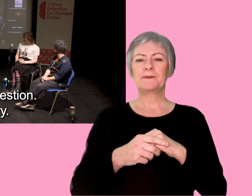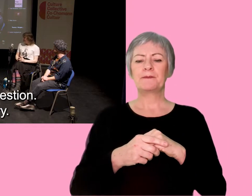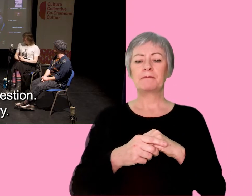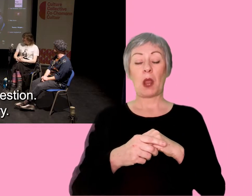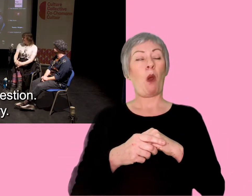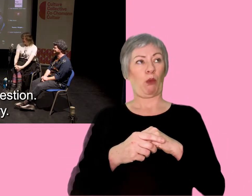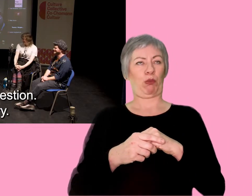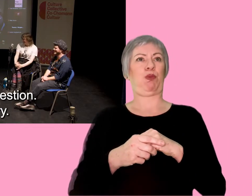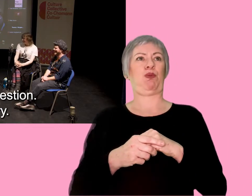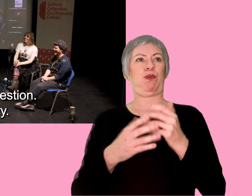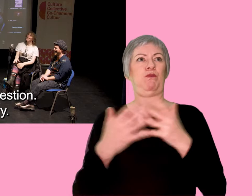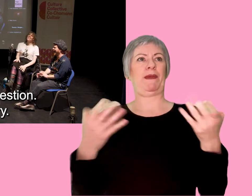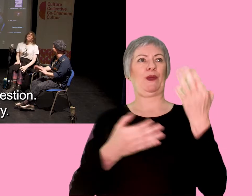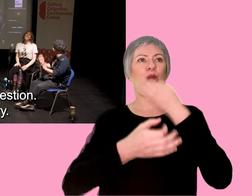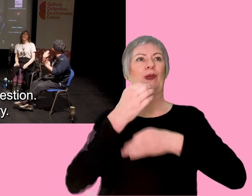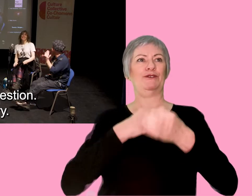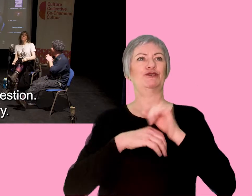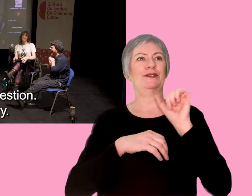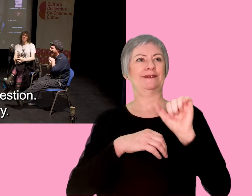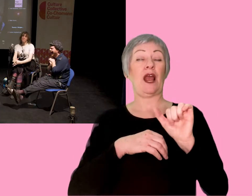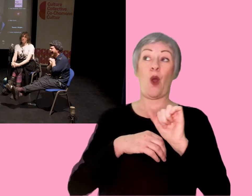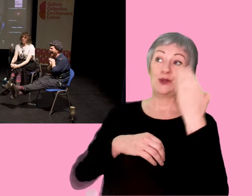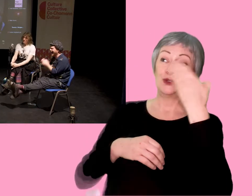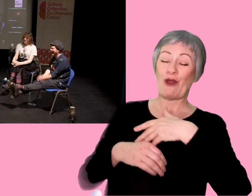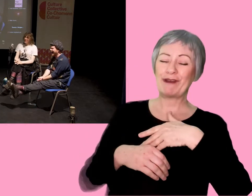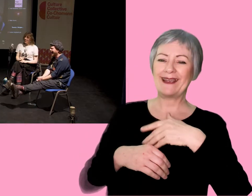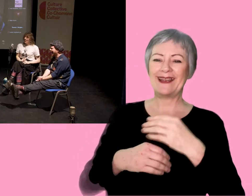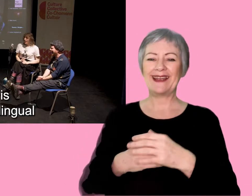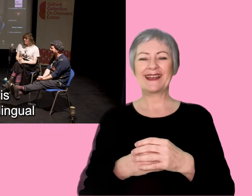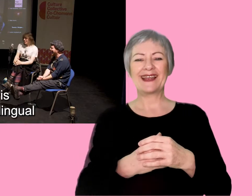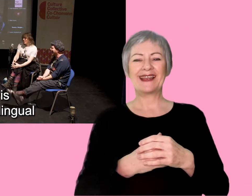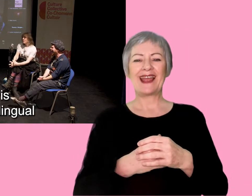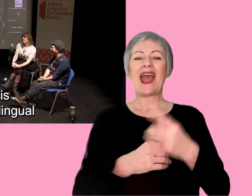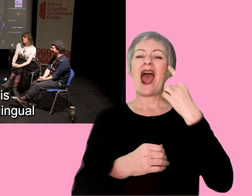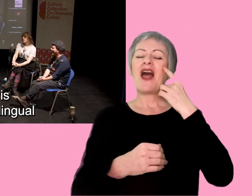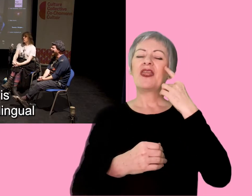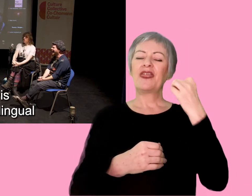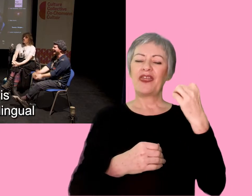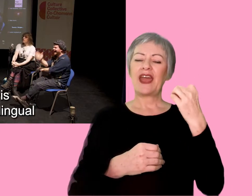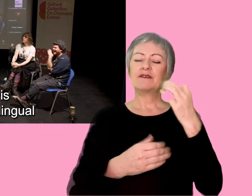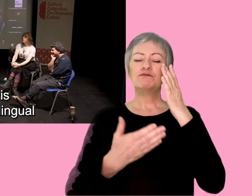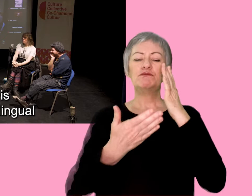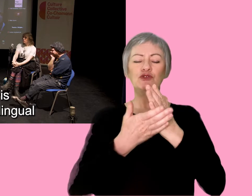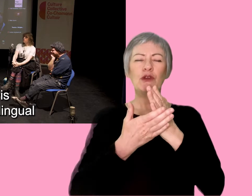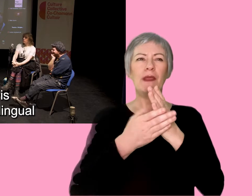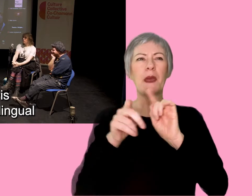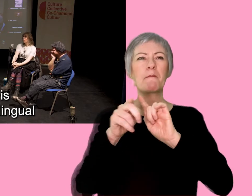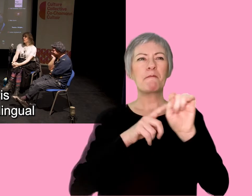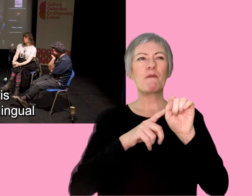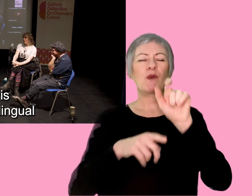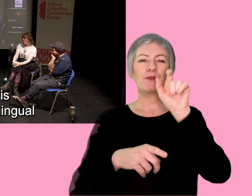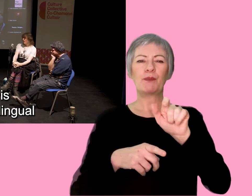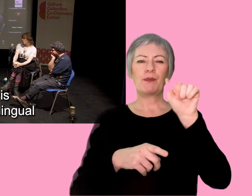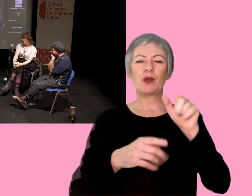Well, that's a big question. Yes. Sorry. I think the truth is that most folk